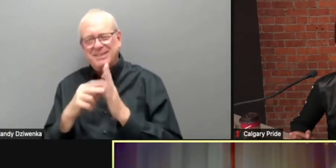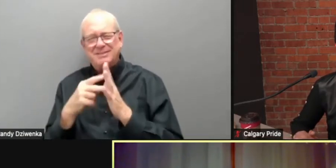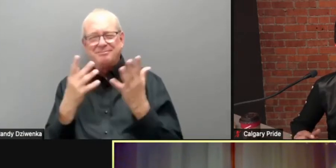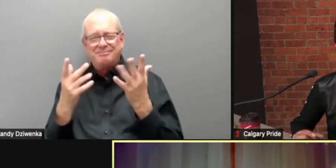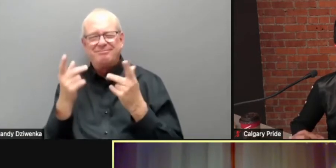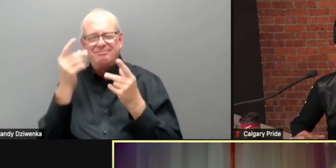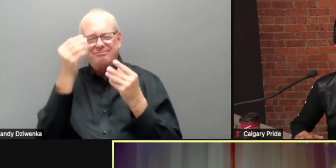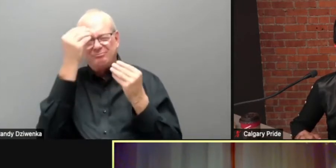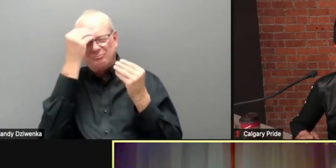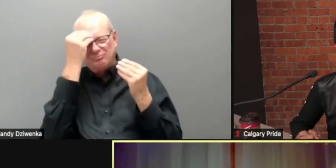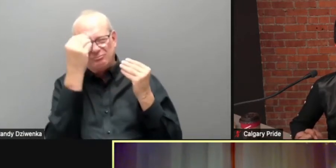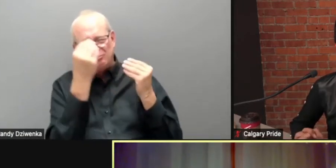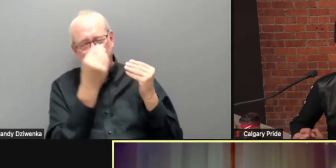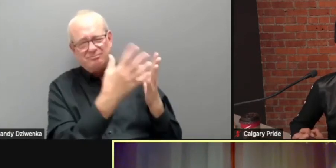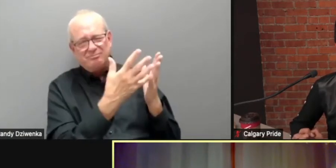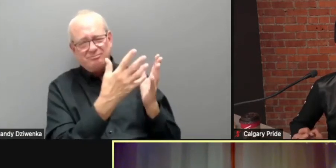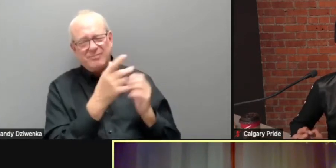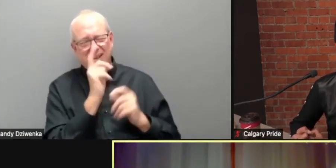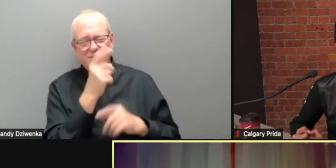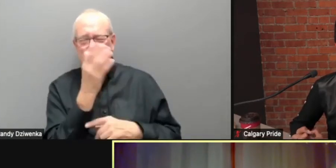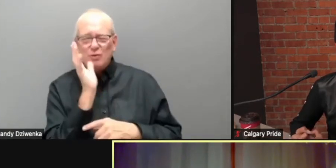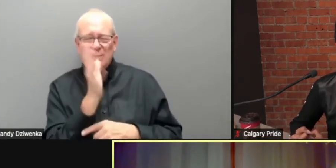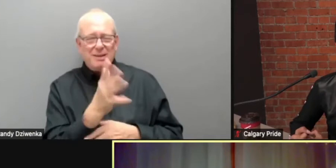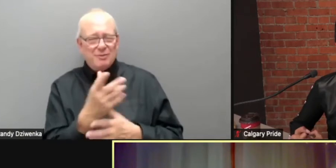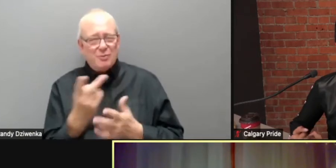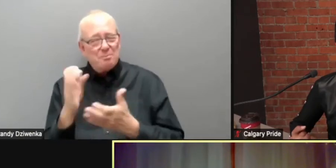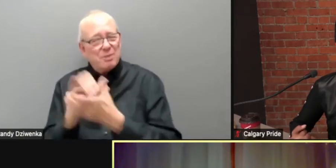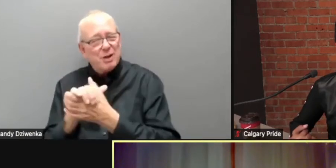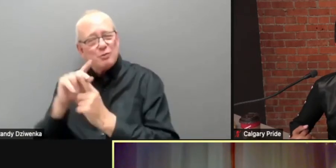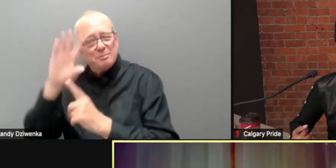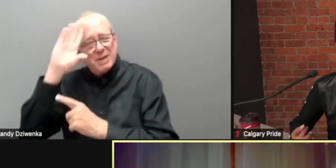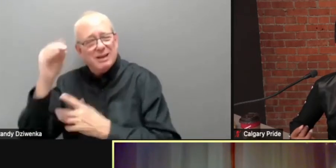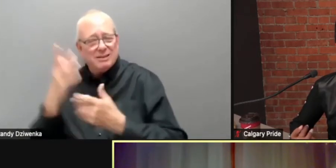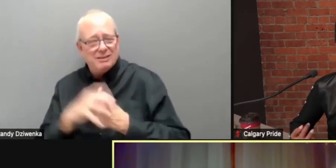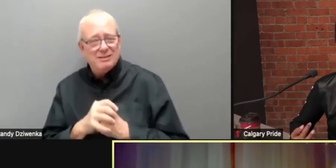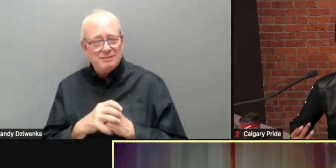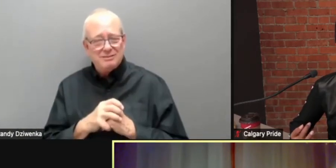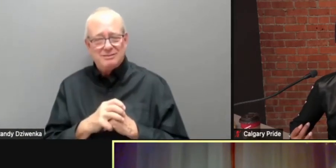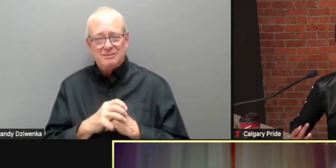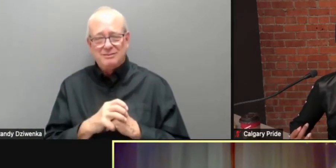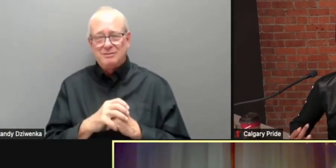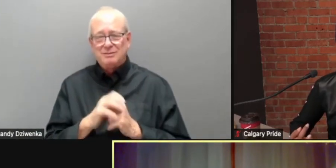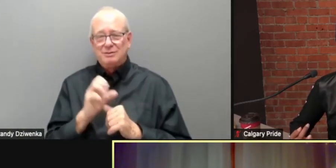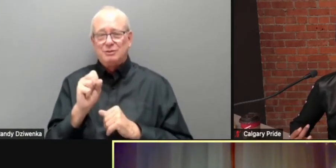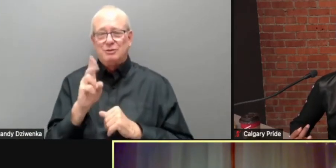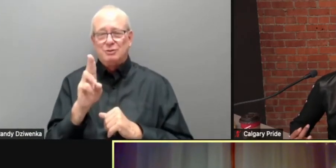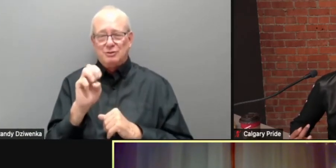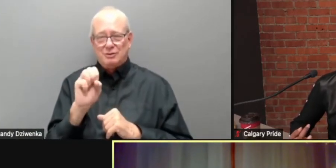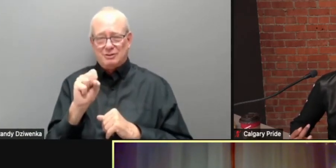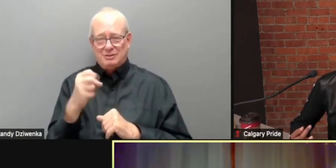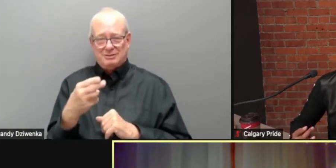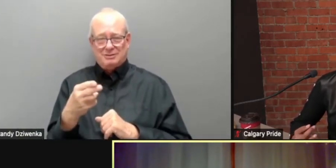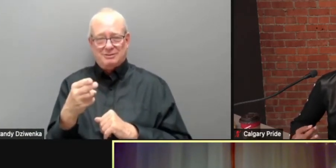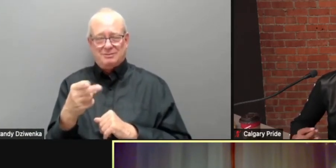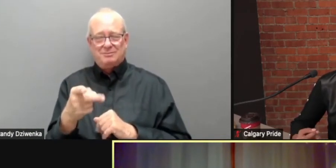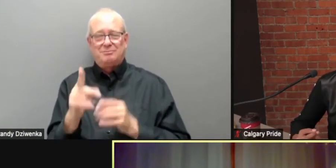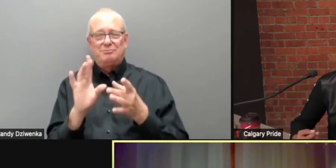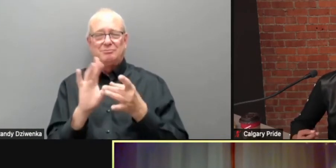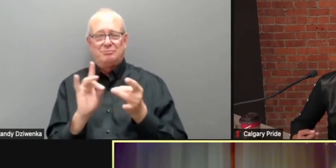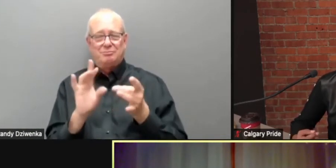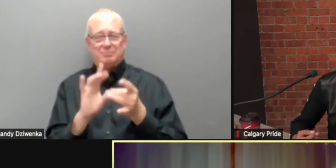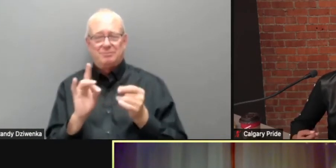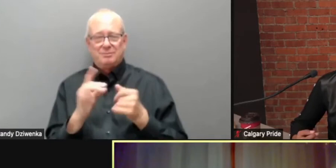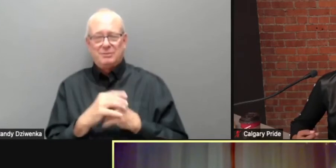first thought was, I have to accept it before we can tell Nanima. We have to accept it.